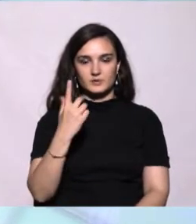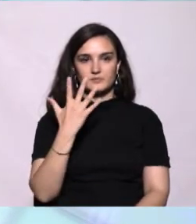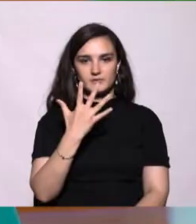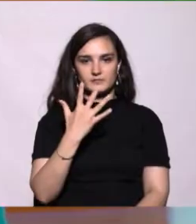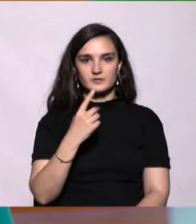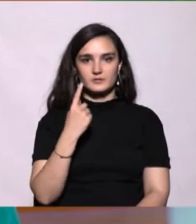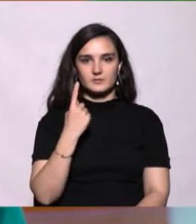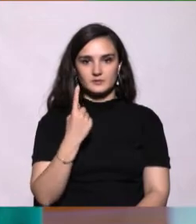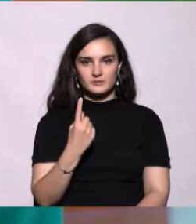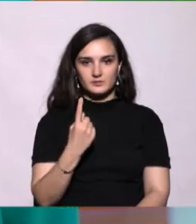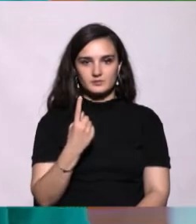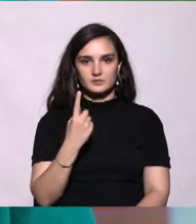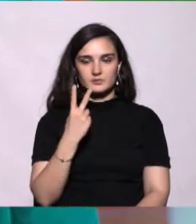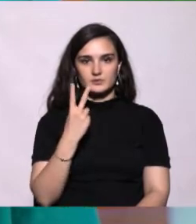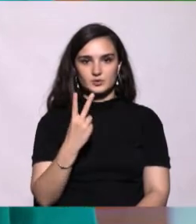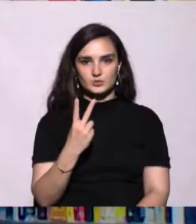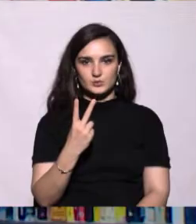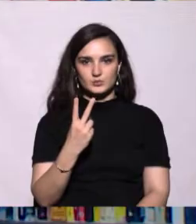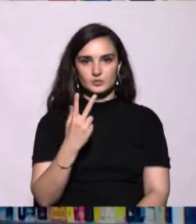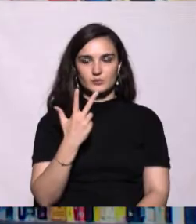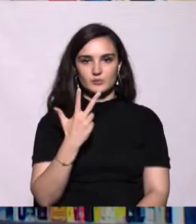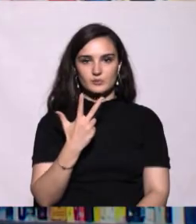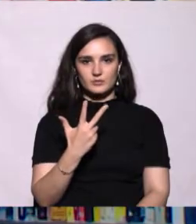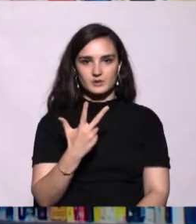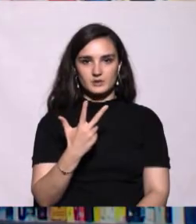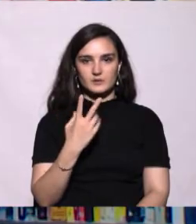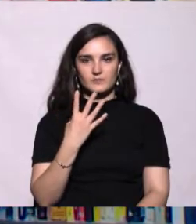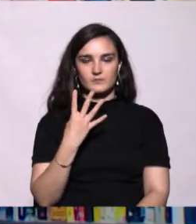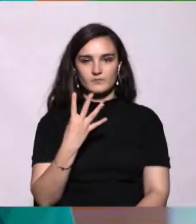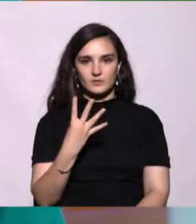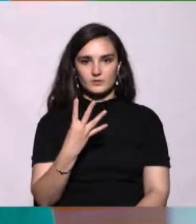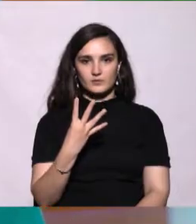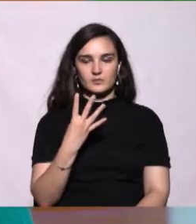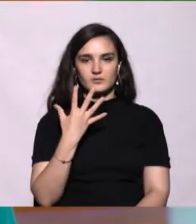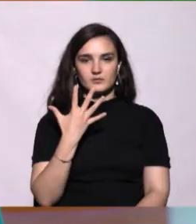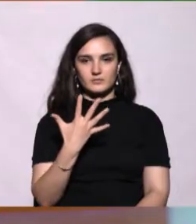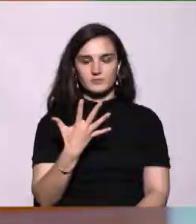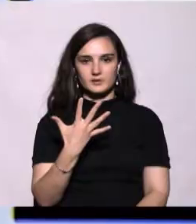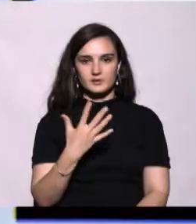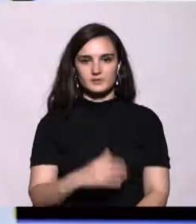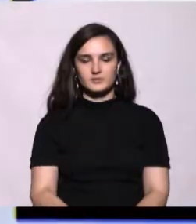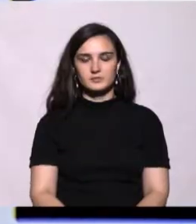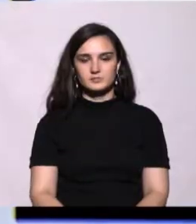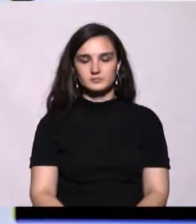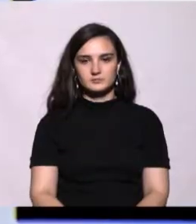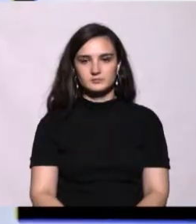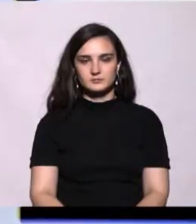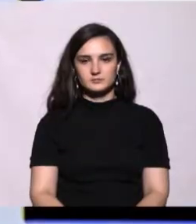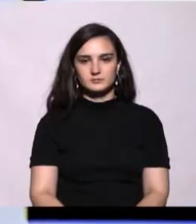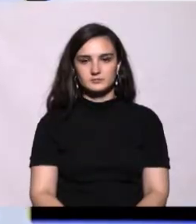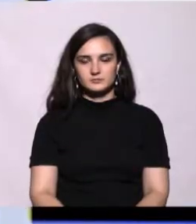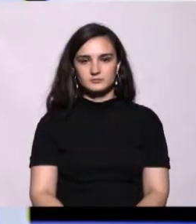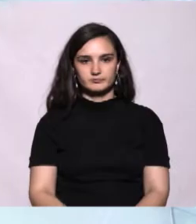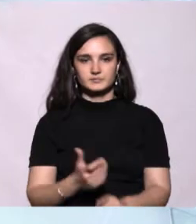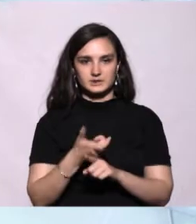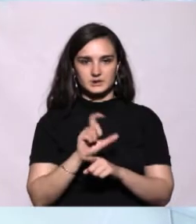together. One, two, three, four, five. That's